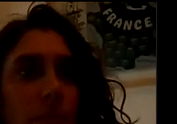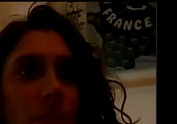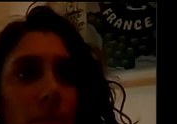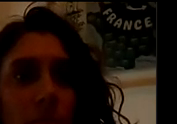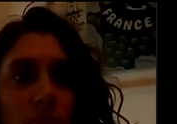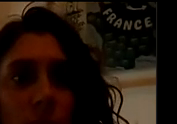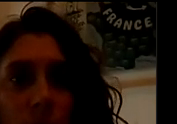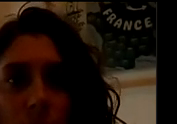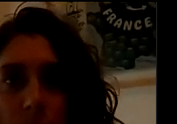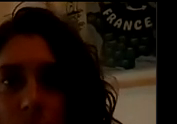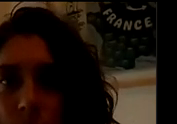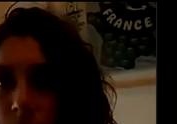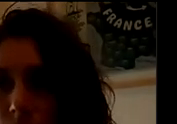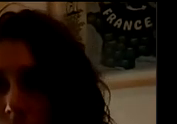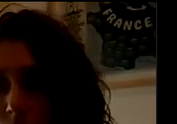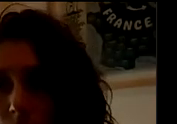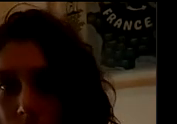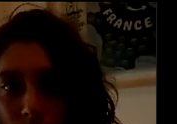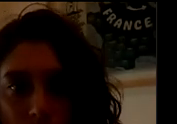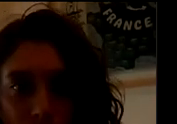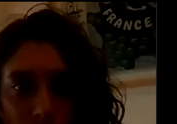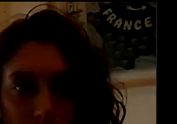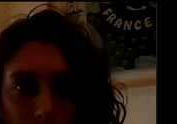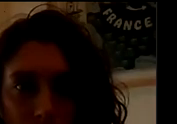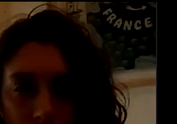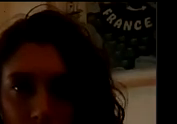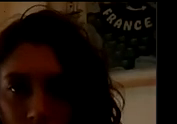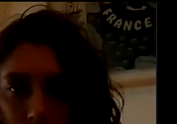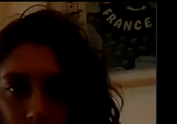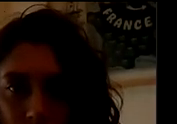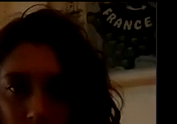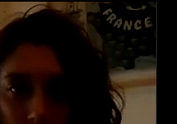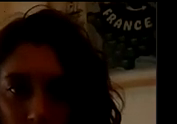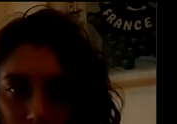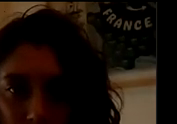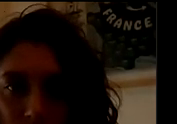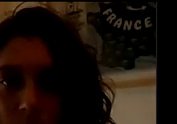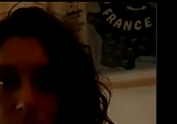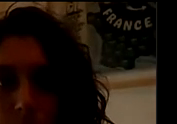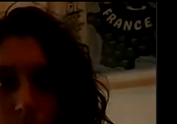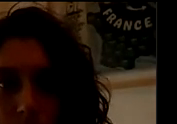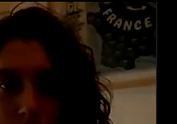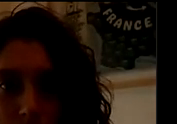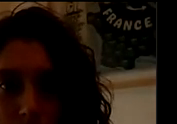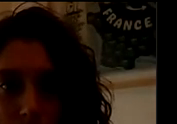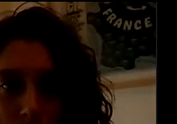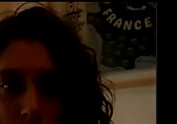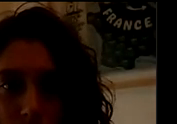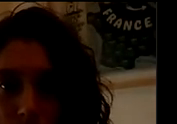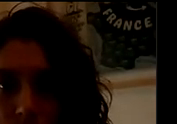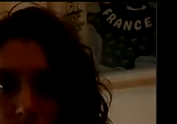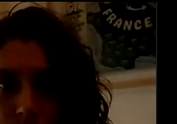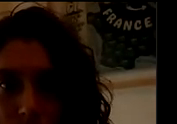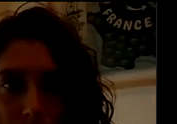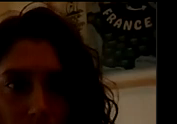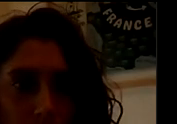mentioned the issue of data and narrative and being able to tell the story of what's happening in